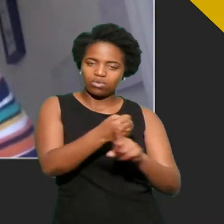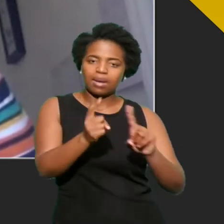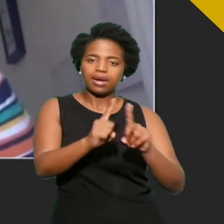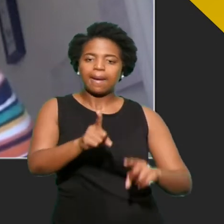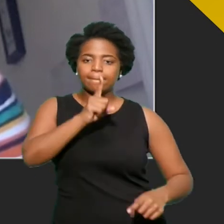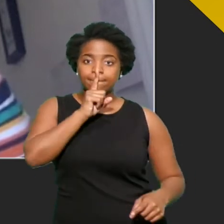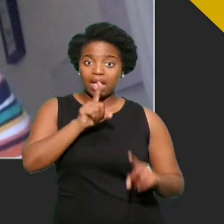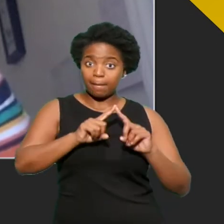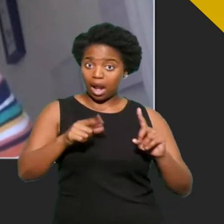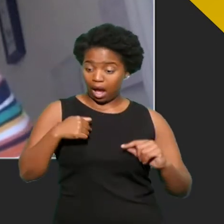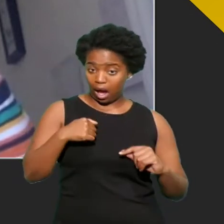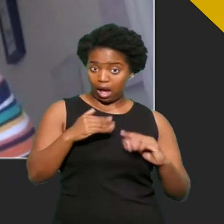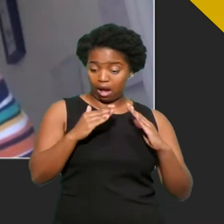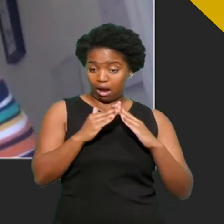says,